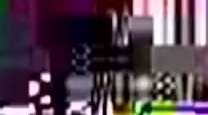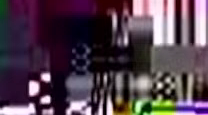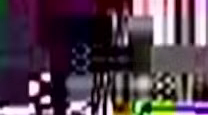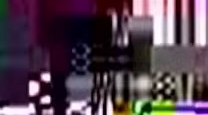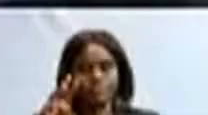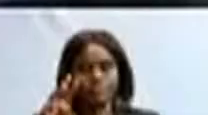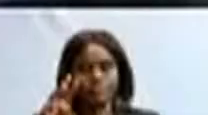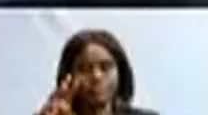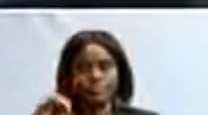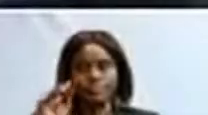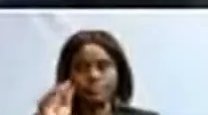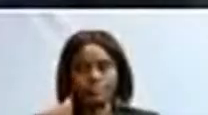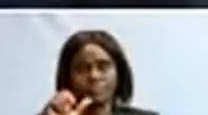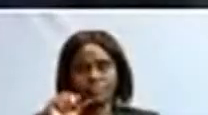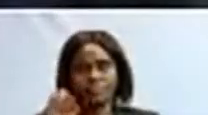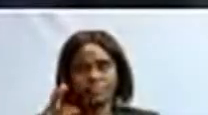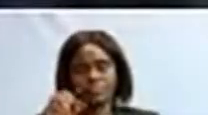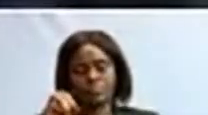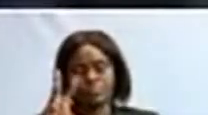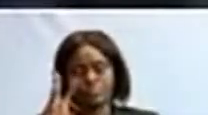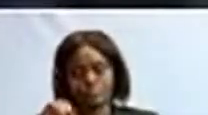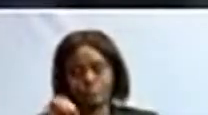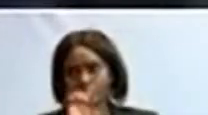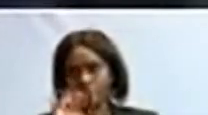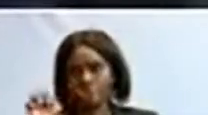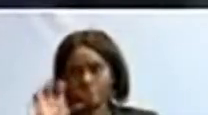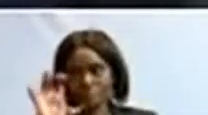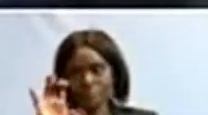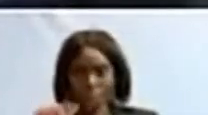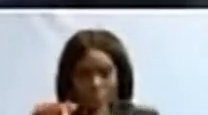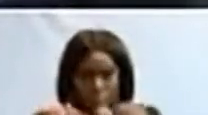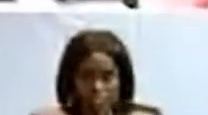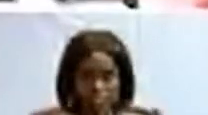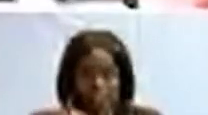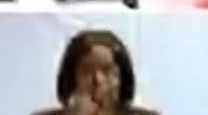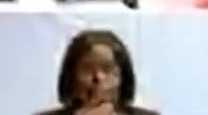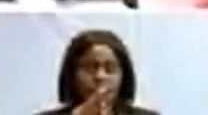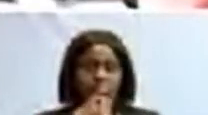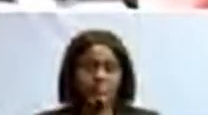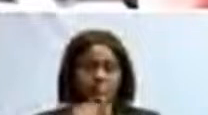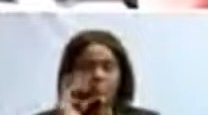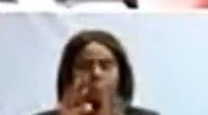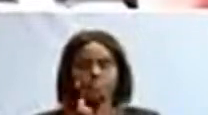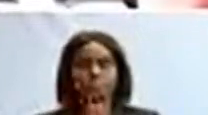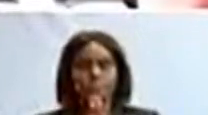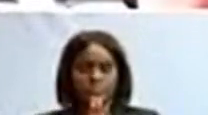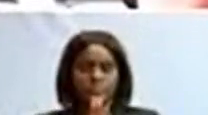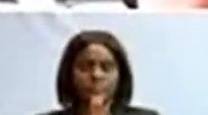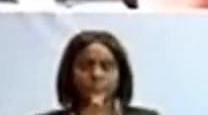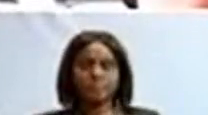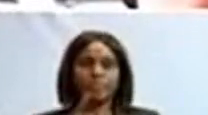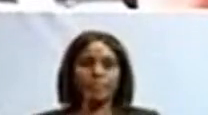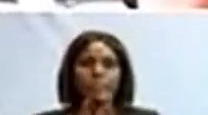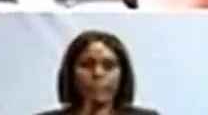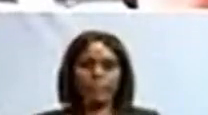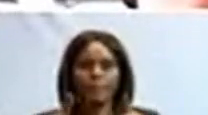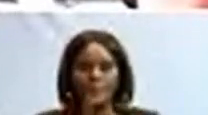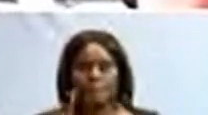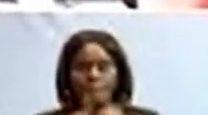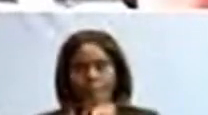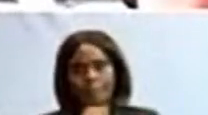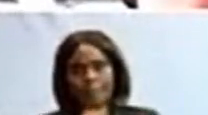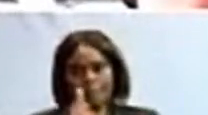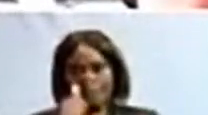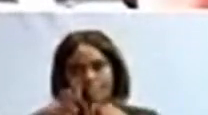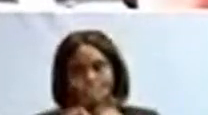Gabriel, Director from Eastern Provincial Audit Office. I will request my colleagues to introduce themselves in